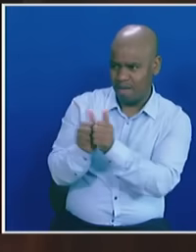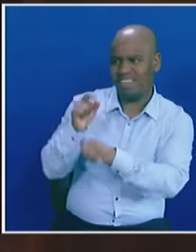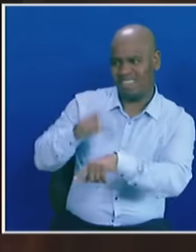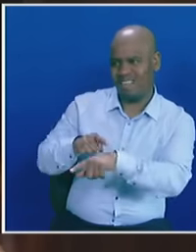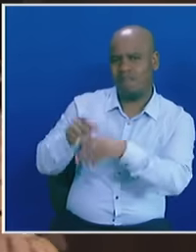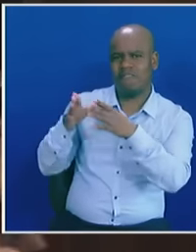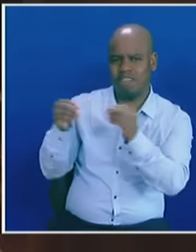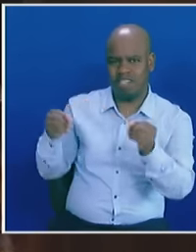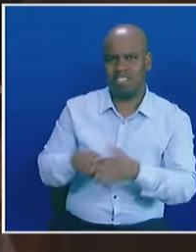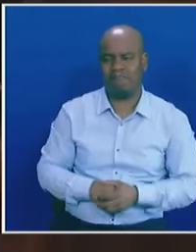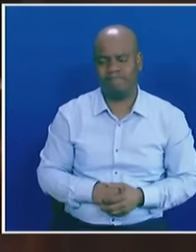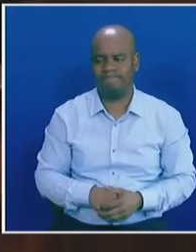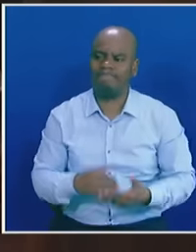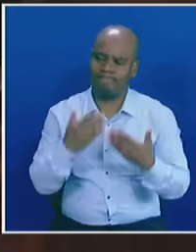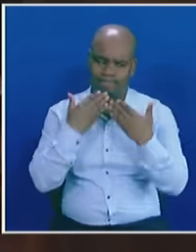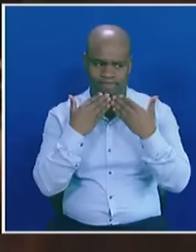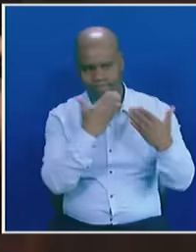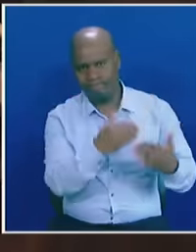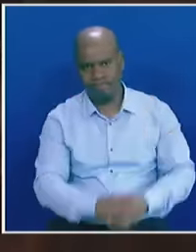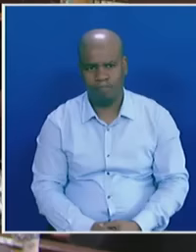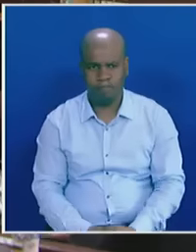up. Thank you.